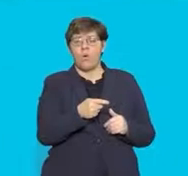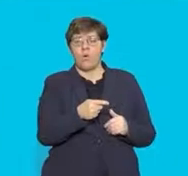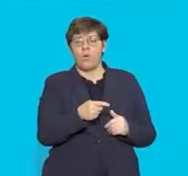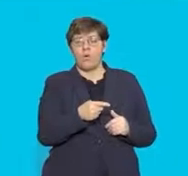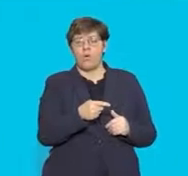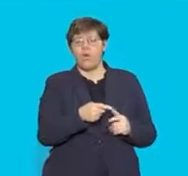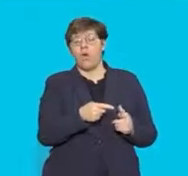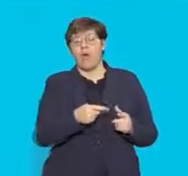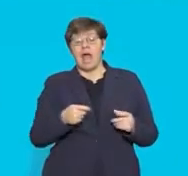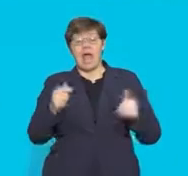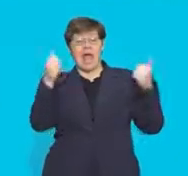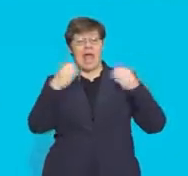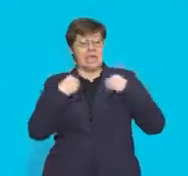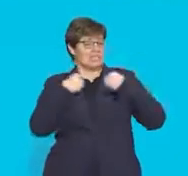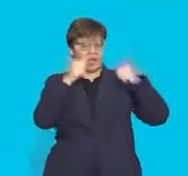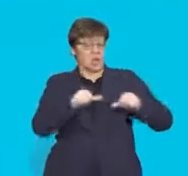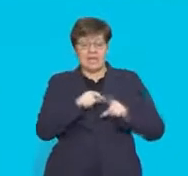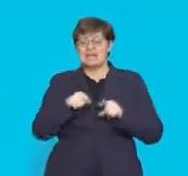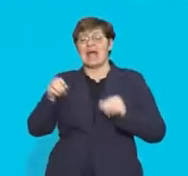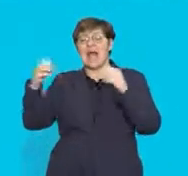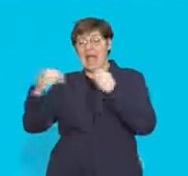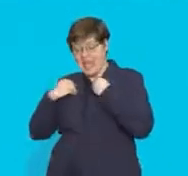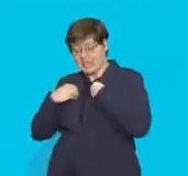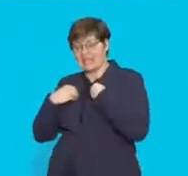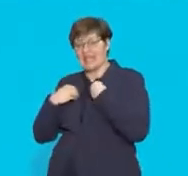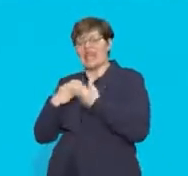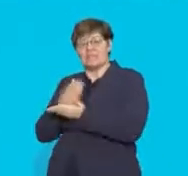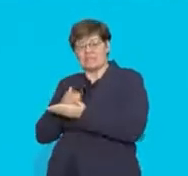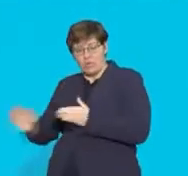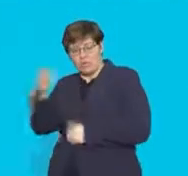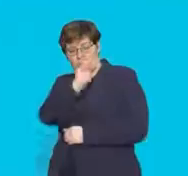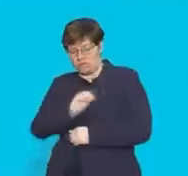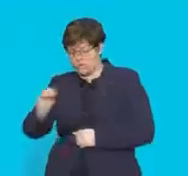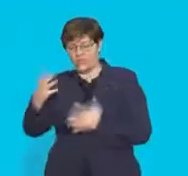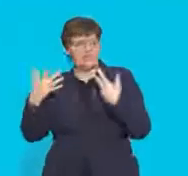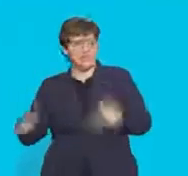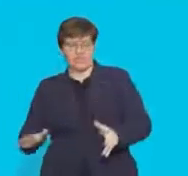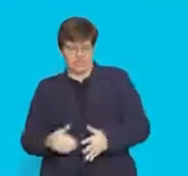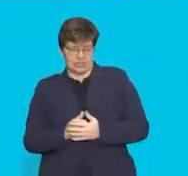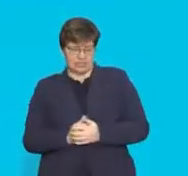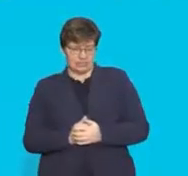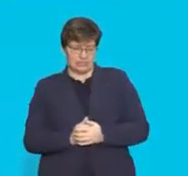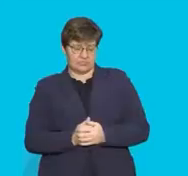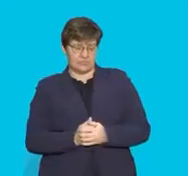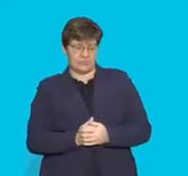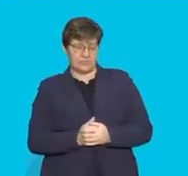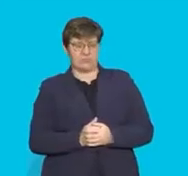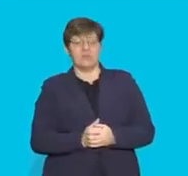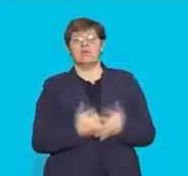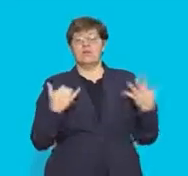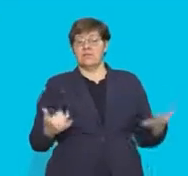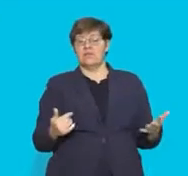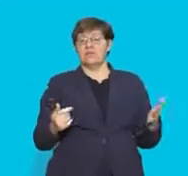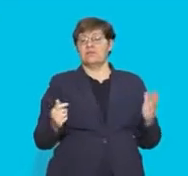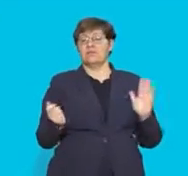now in the asset disposal account. Therefore, your credit in asset disposal. Next one, if